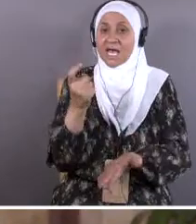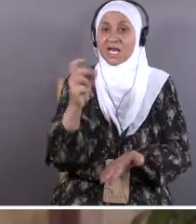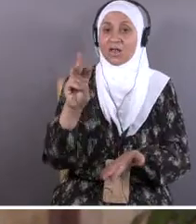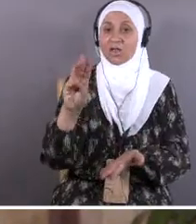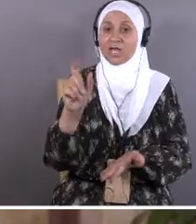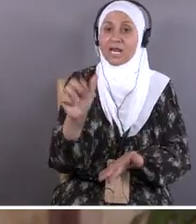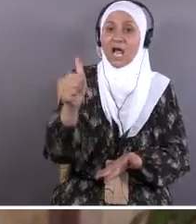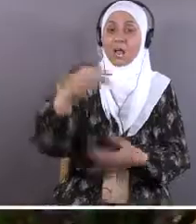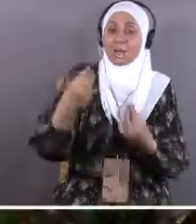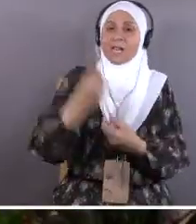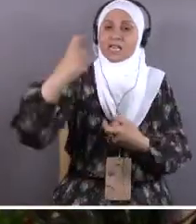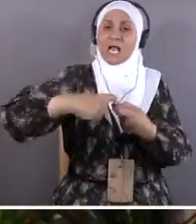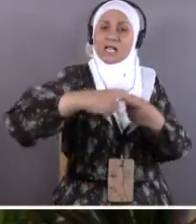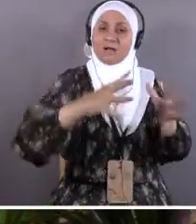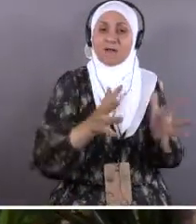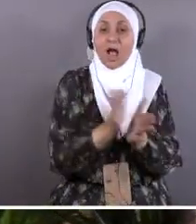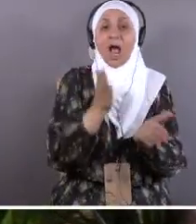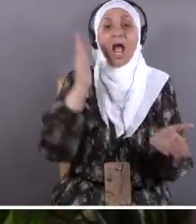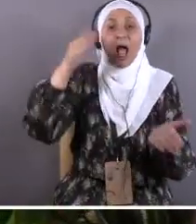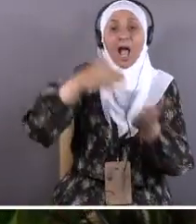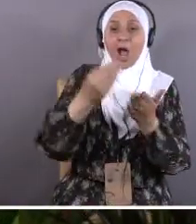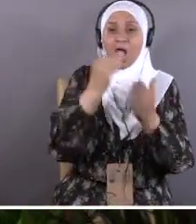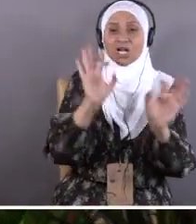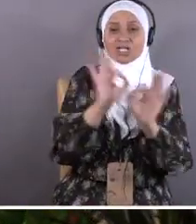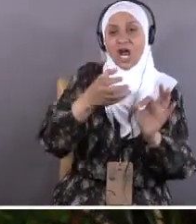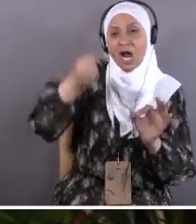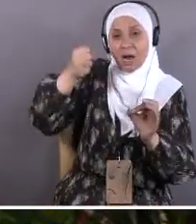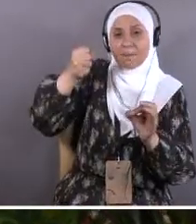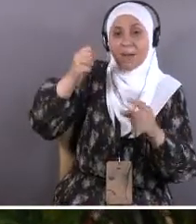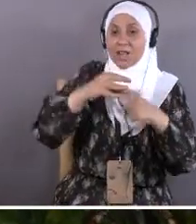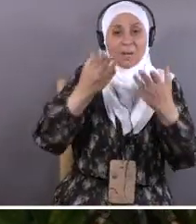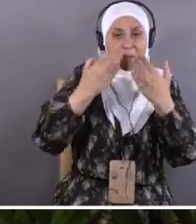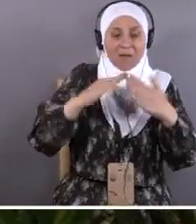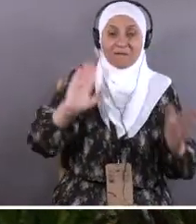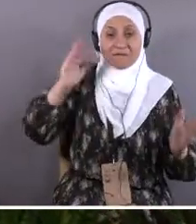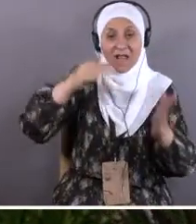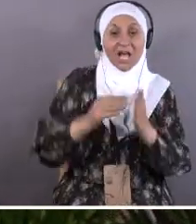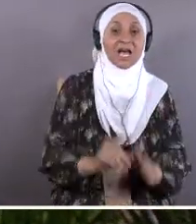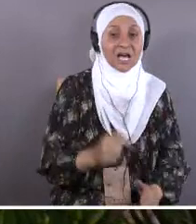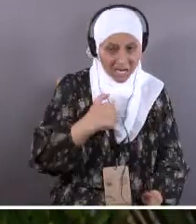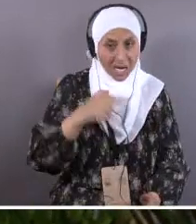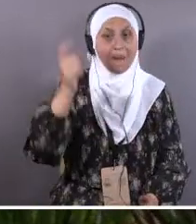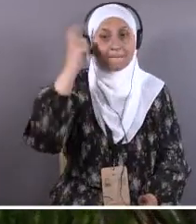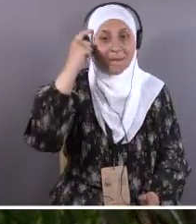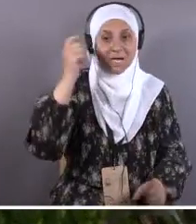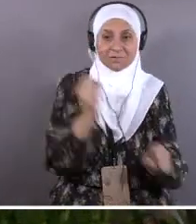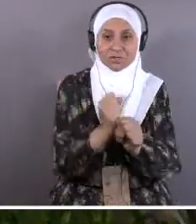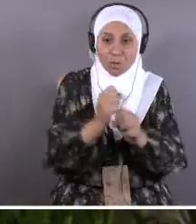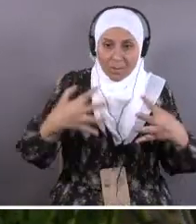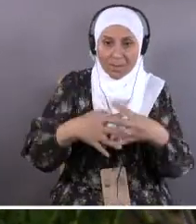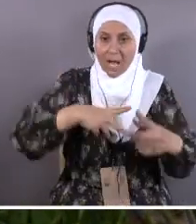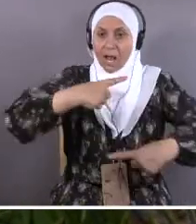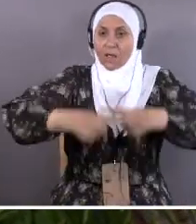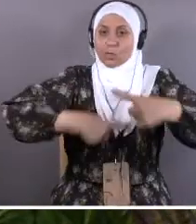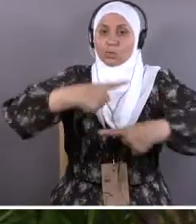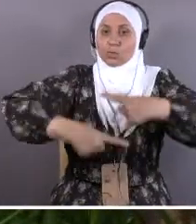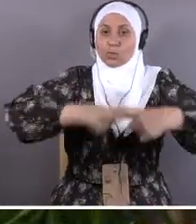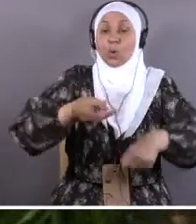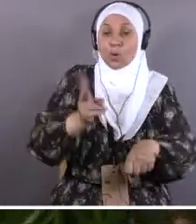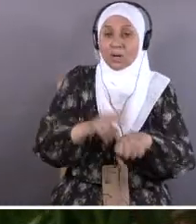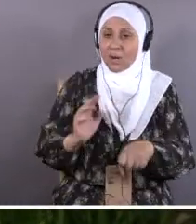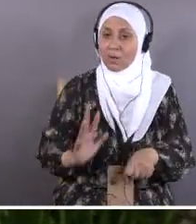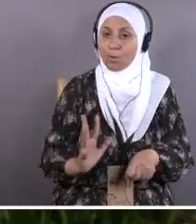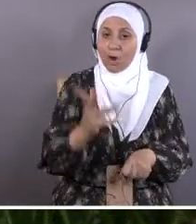food security, which I know will lead to lasting and impactful action and make a significant contribution to this